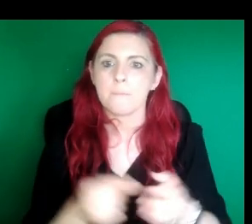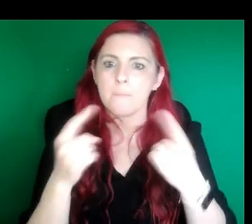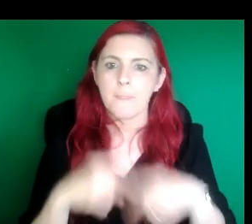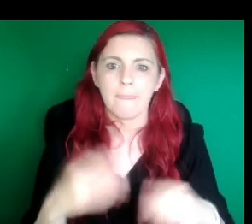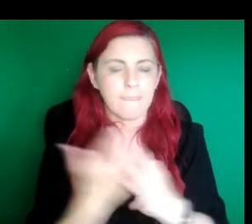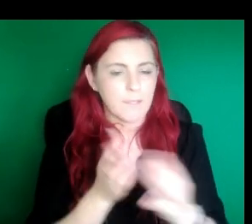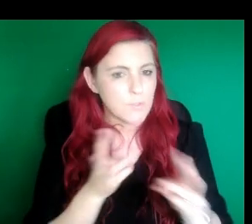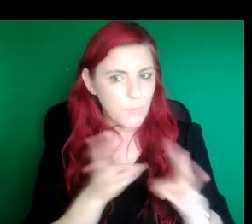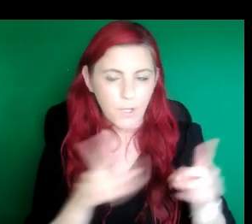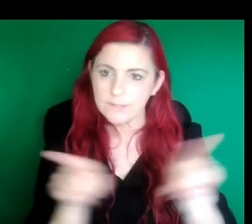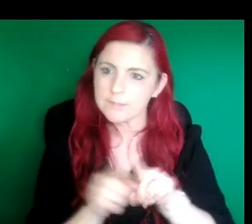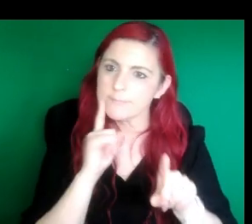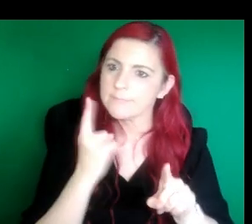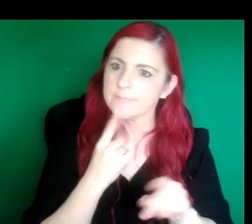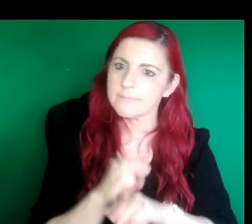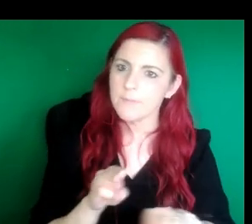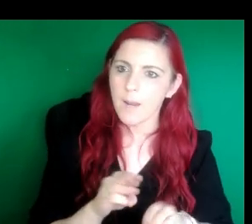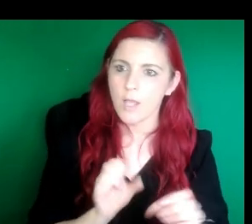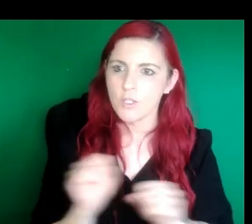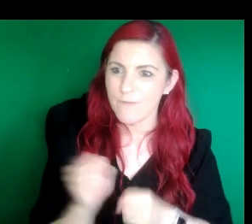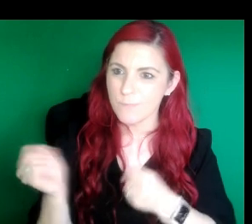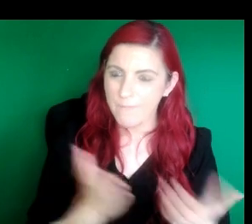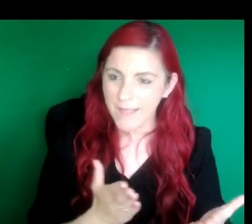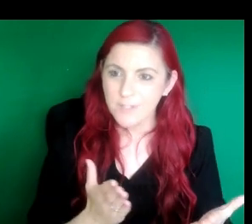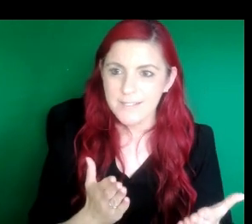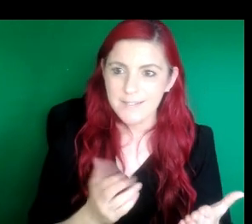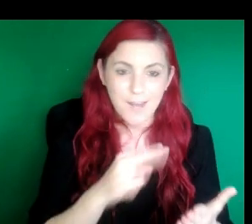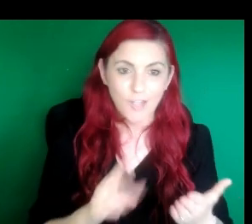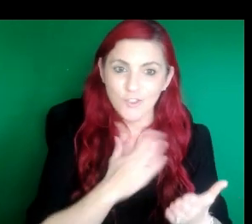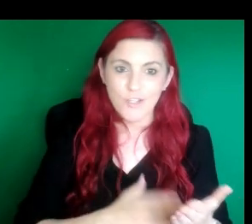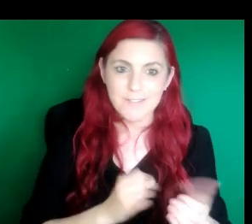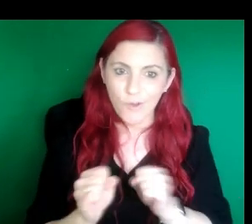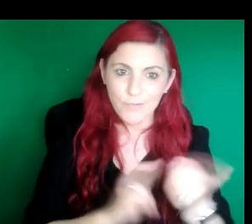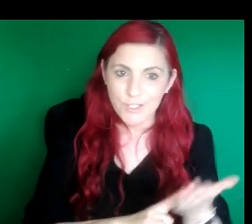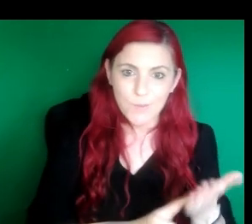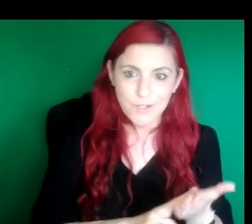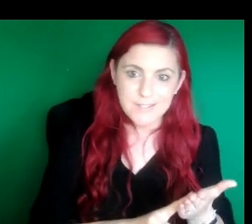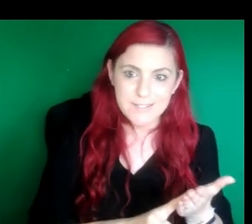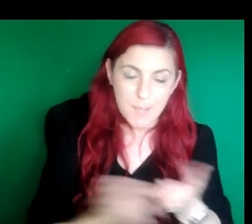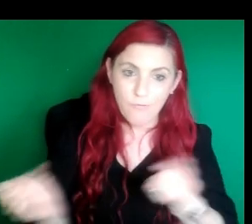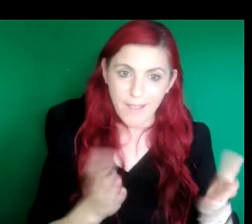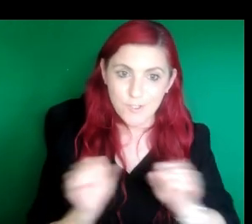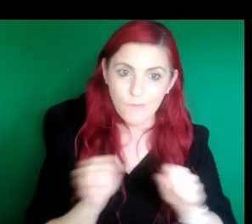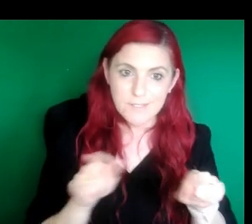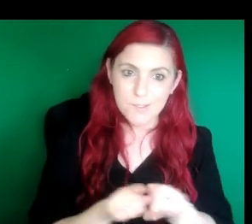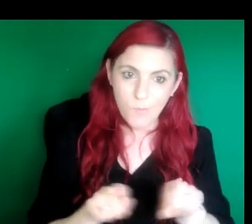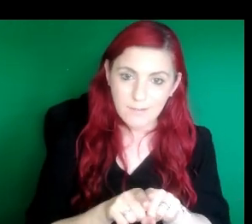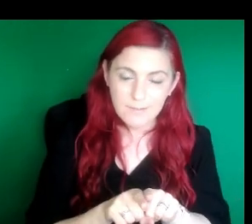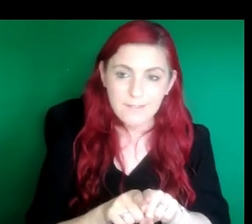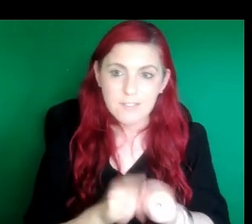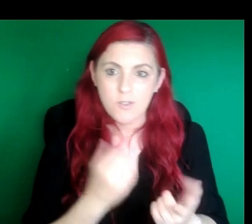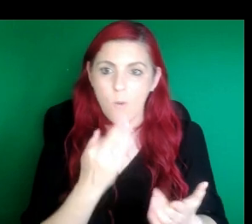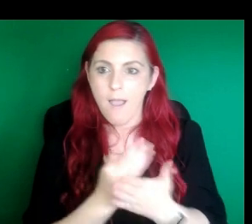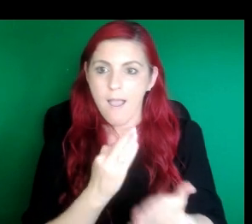Access to work, again, deaf people are service providers, not just service users. This is so crucial, I think, that very often